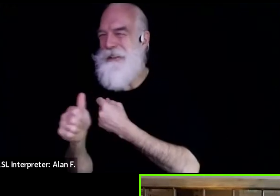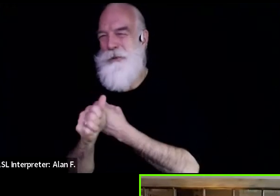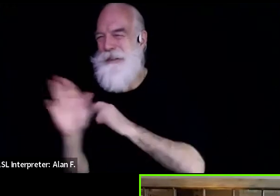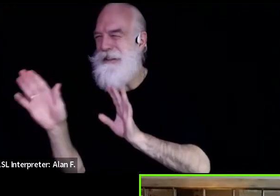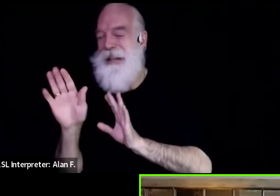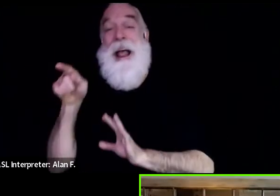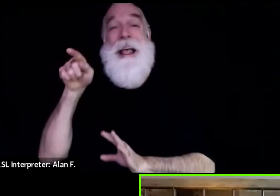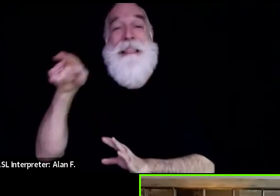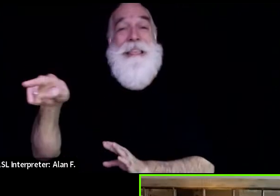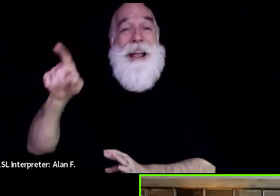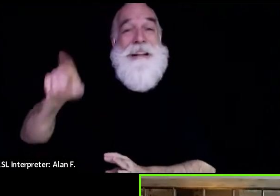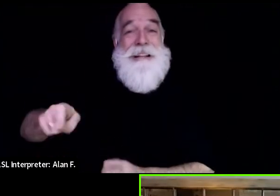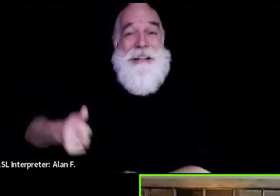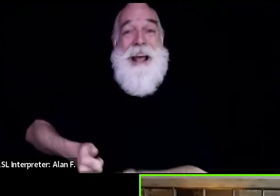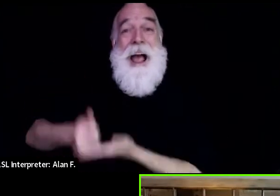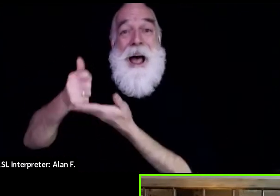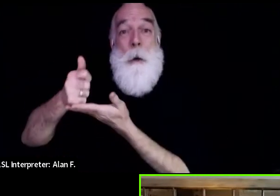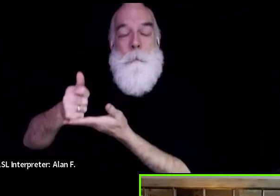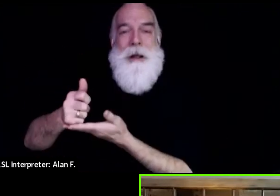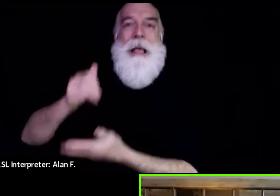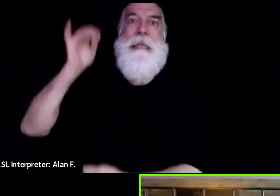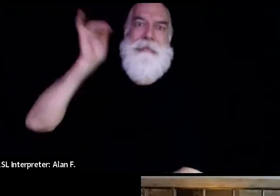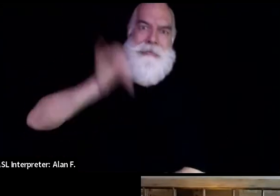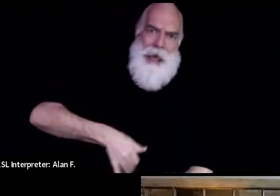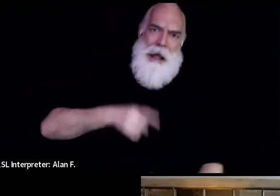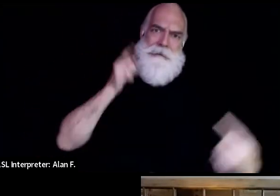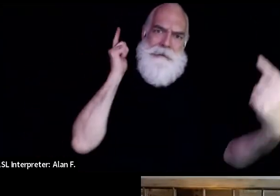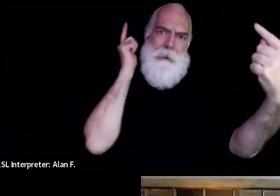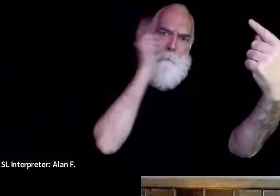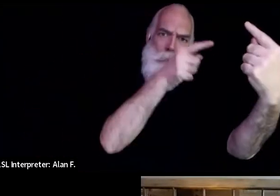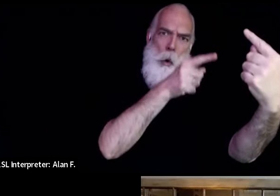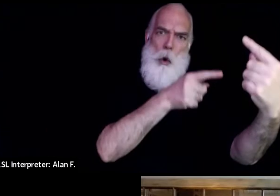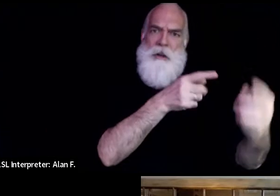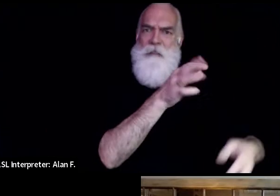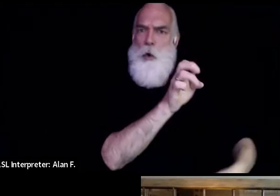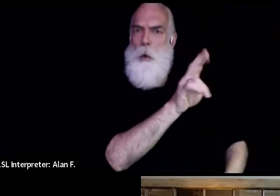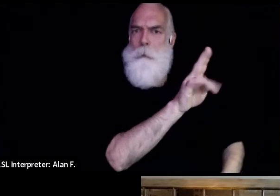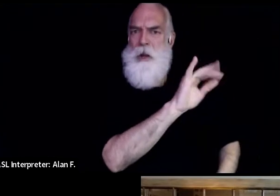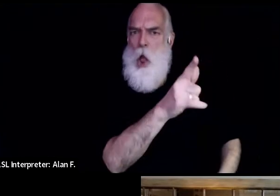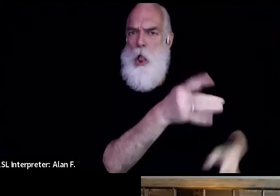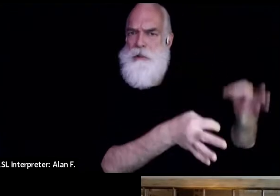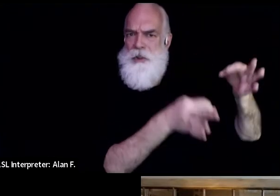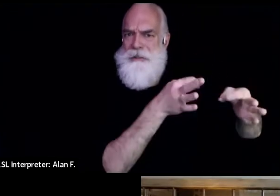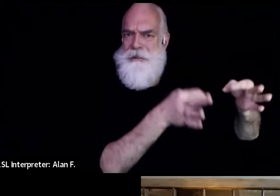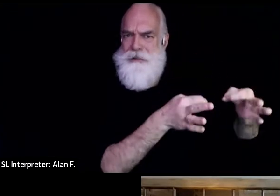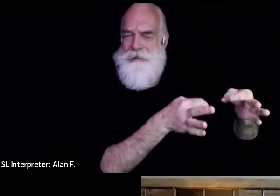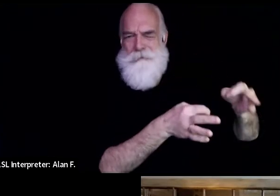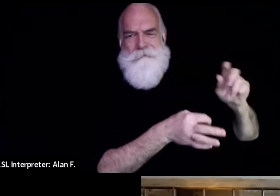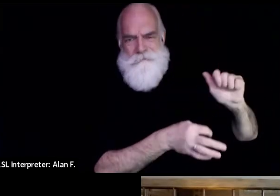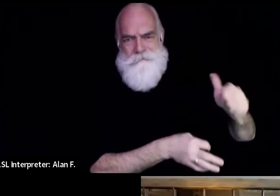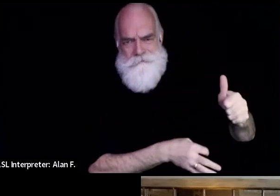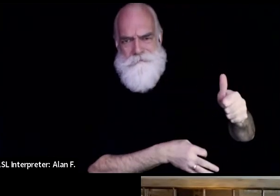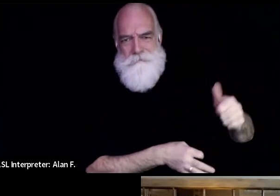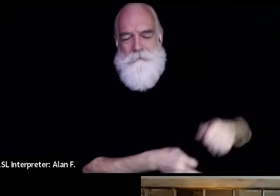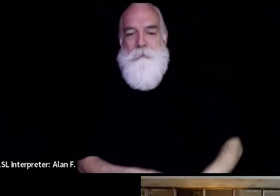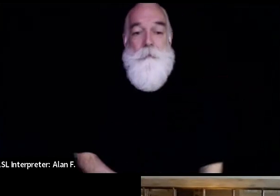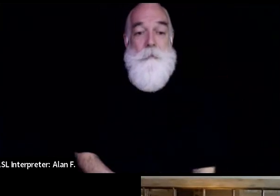what criminal justice reform is about. You know, in the exit interview you did with the